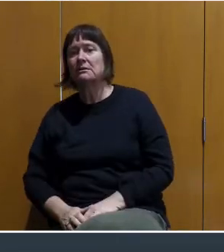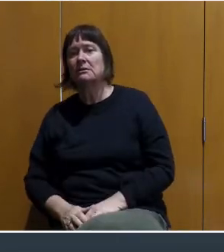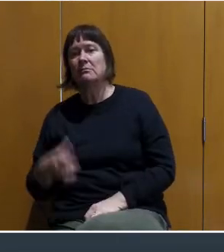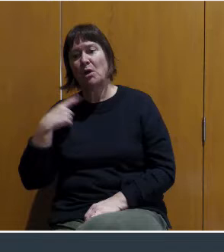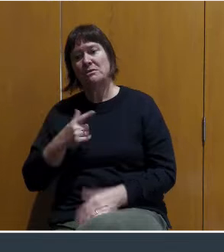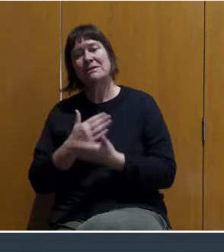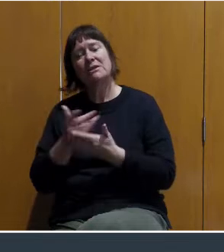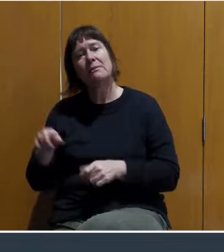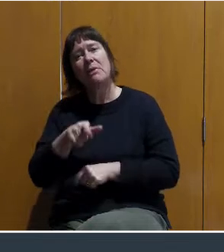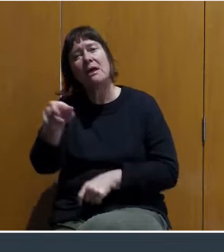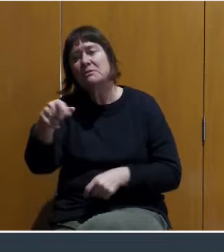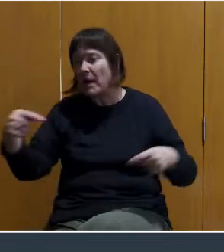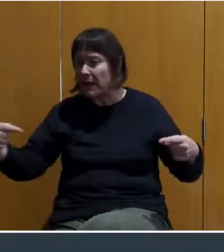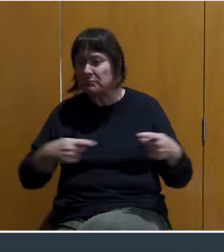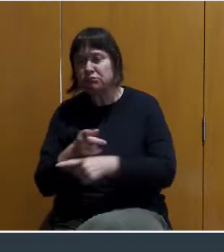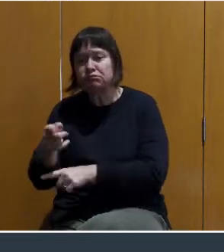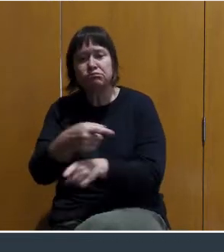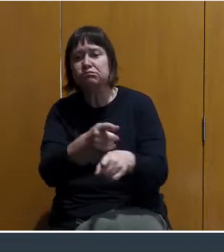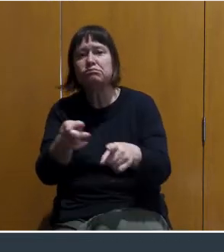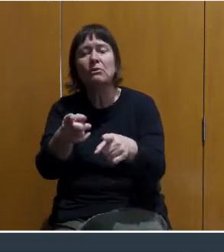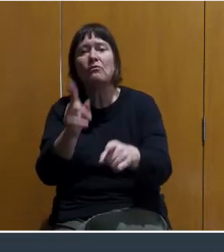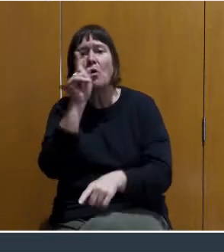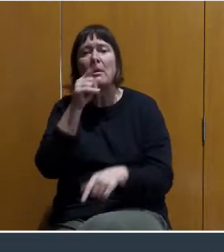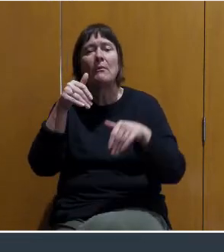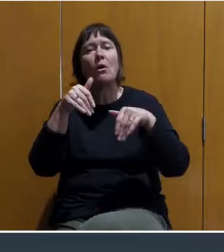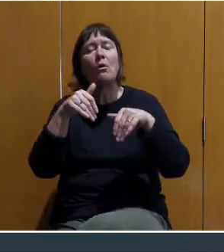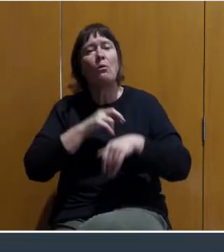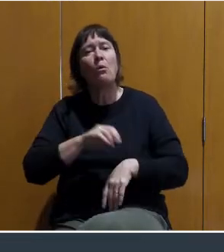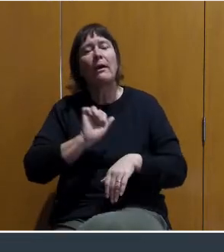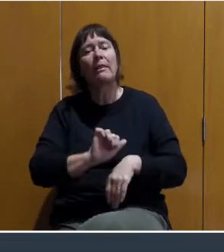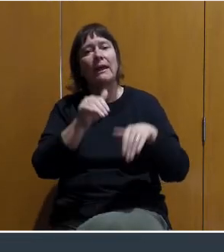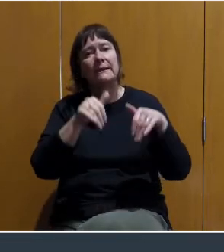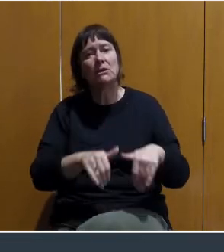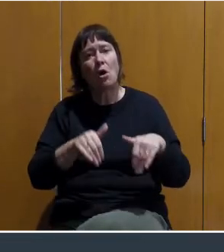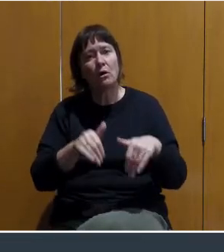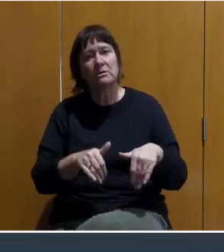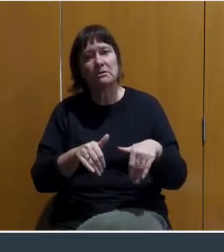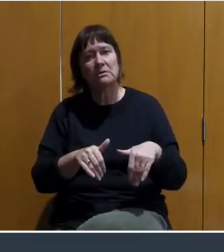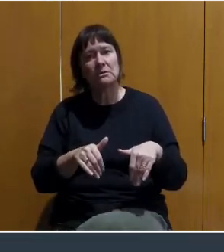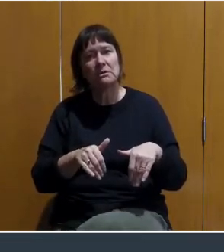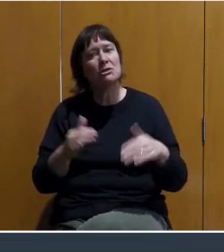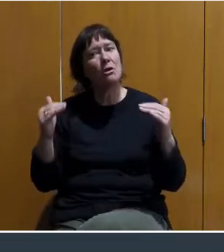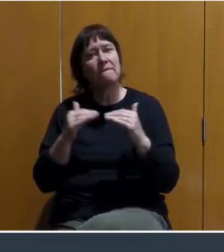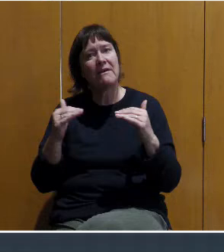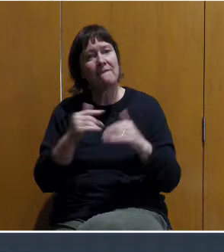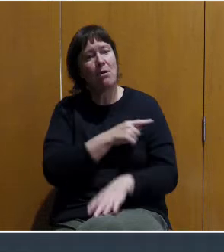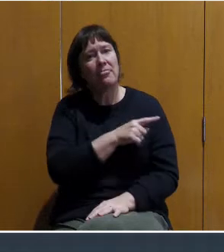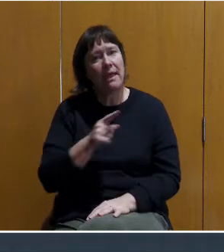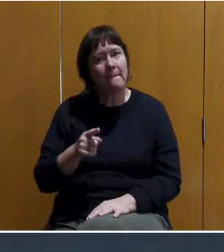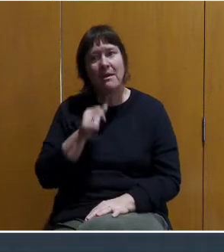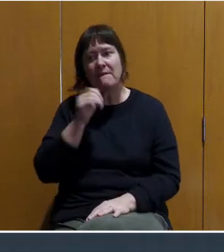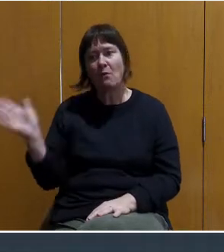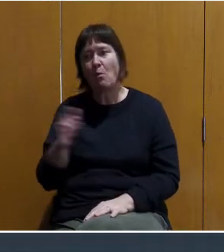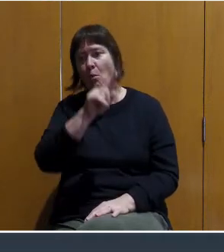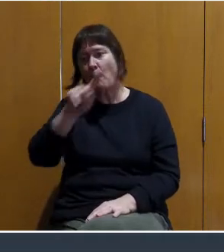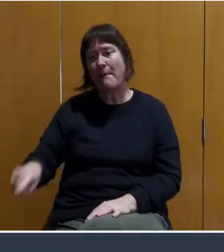shared pathways, particularly for dog walkers. So there I'm saying, I think it's the Purimu pump